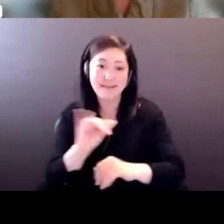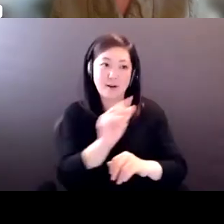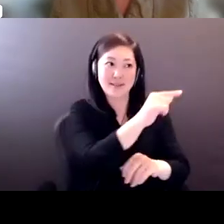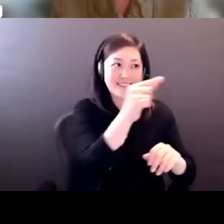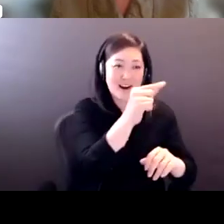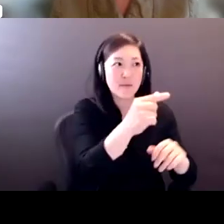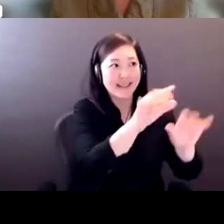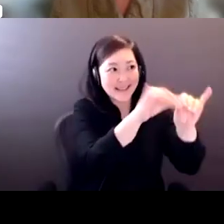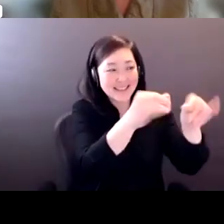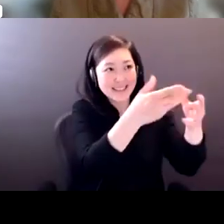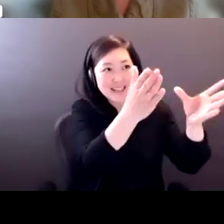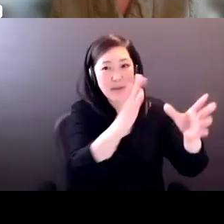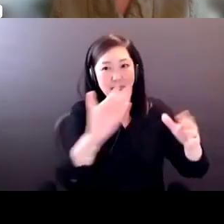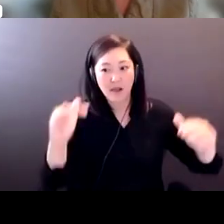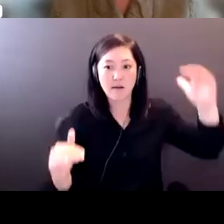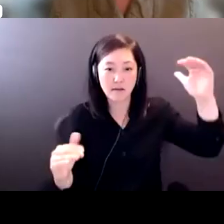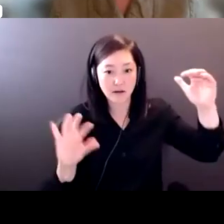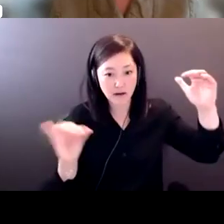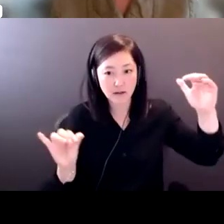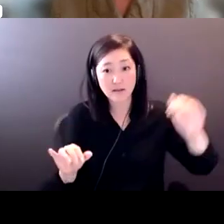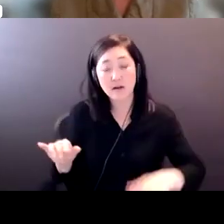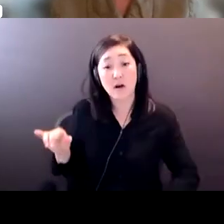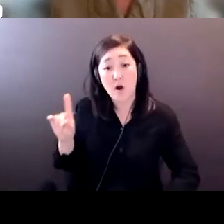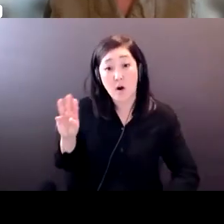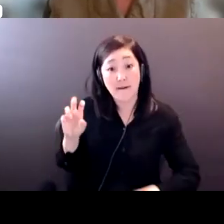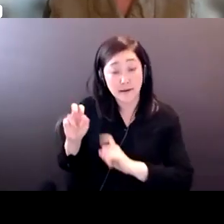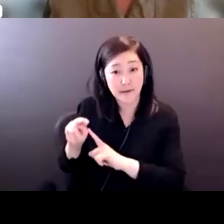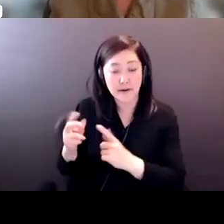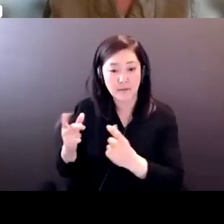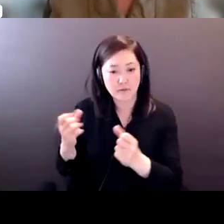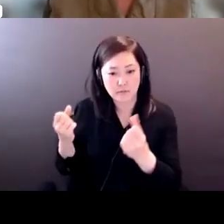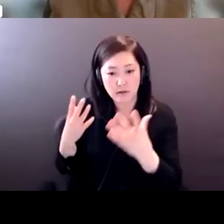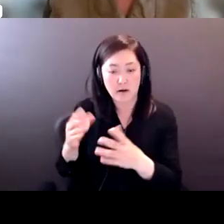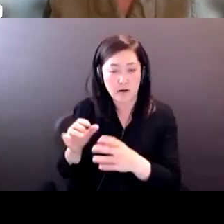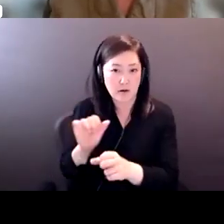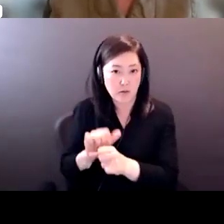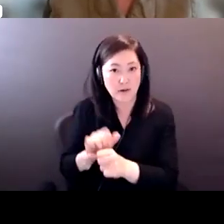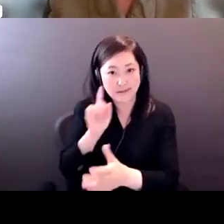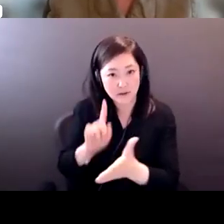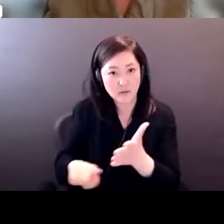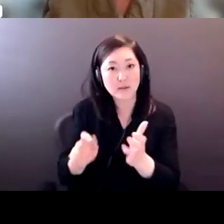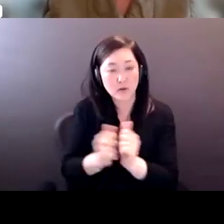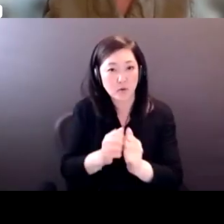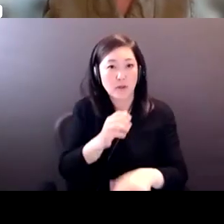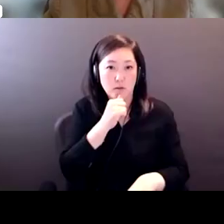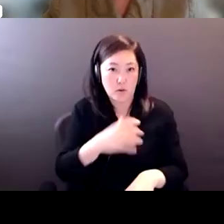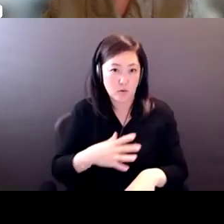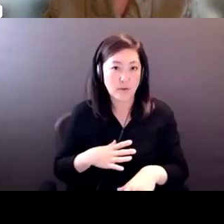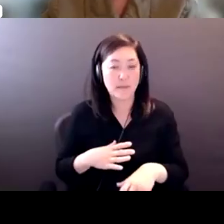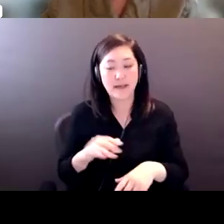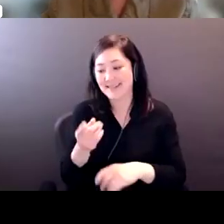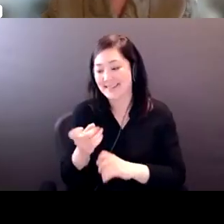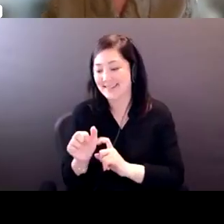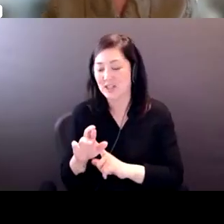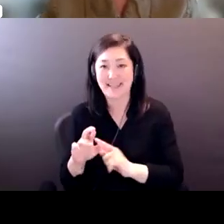been doing a great deal of research supported by Women and Gender Equality around long-term solutions. And as many people